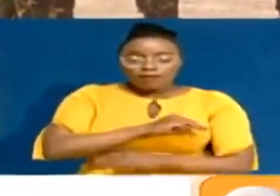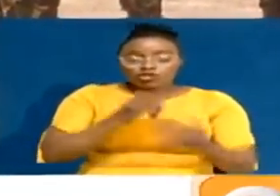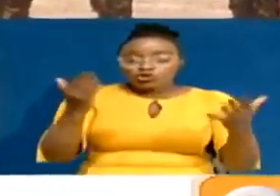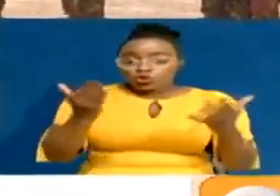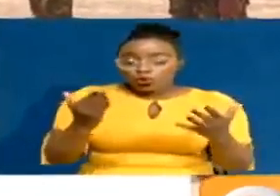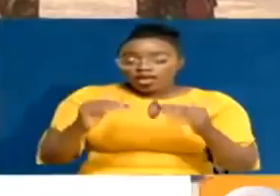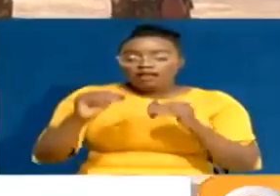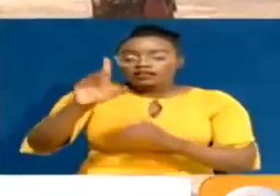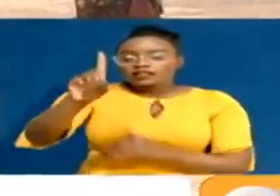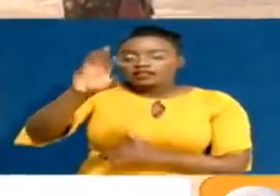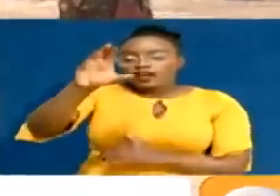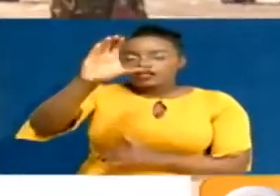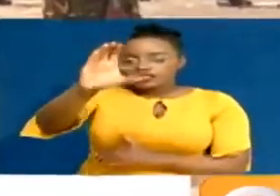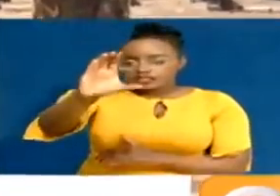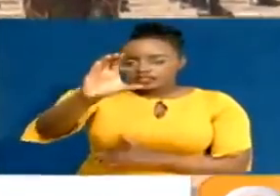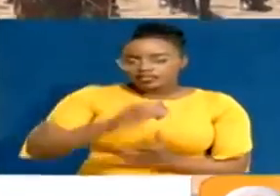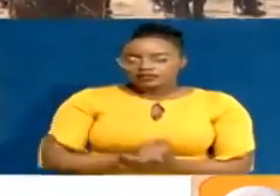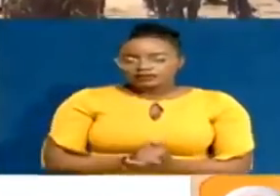Democratic Republic of Congo.